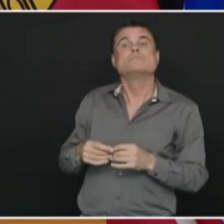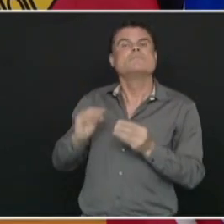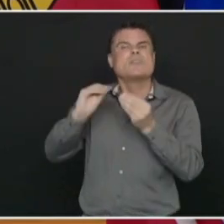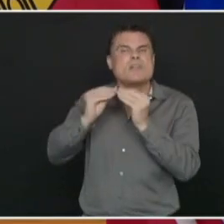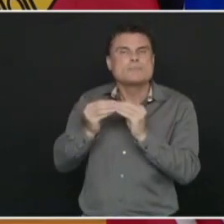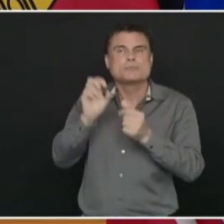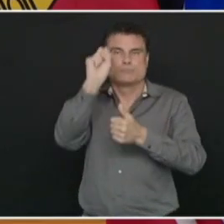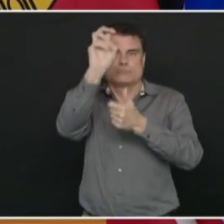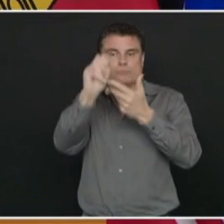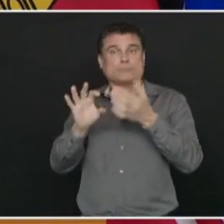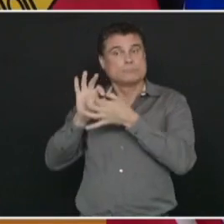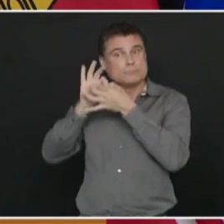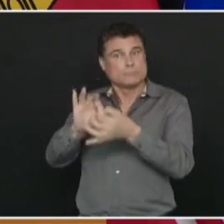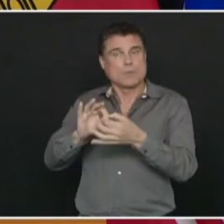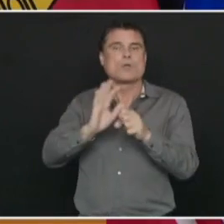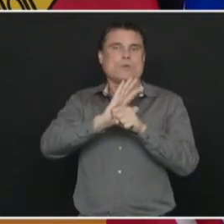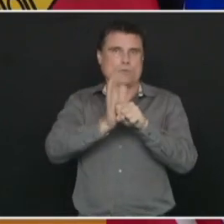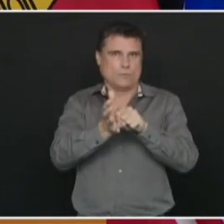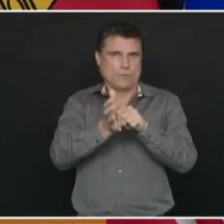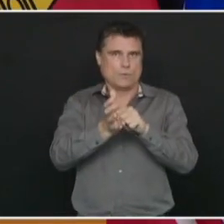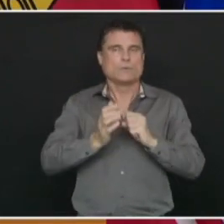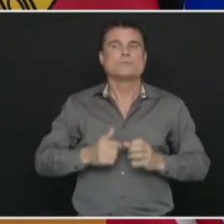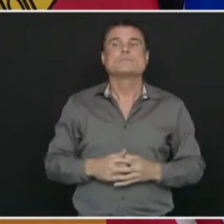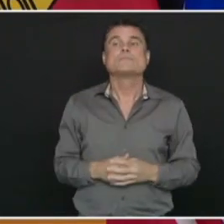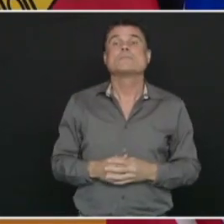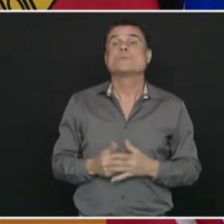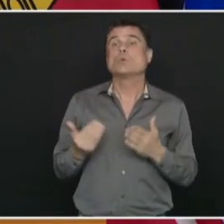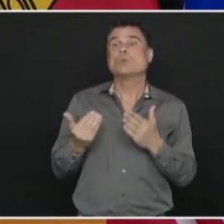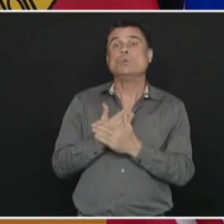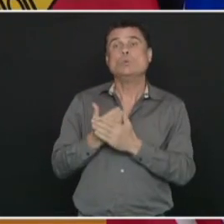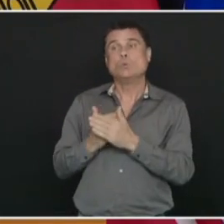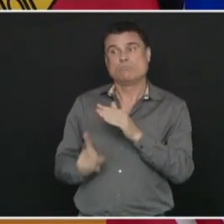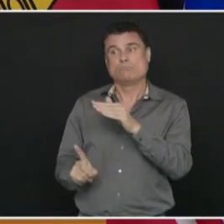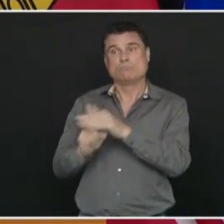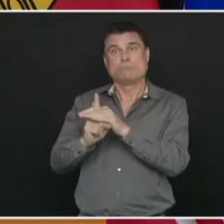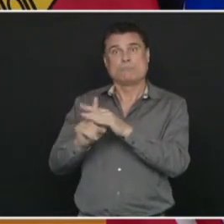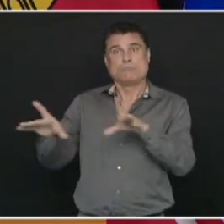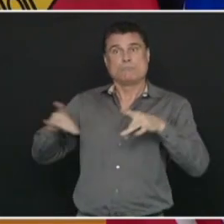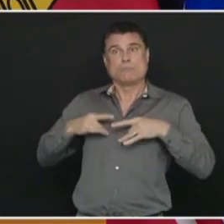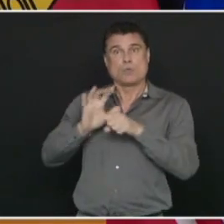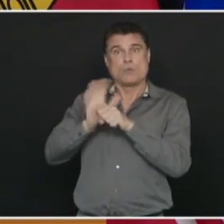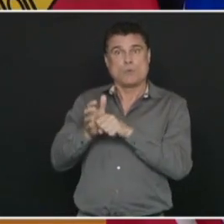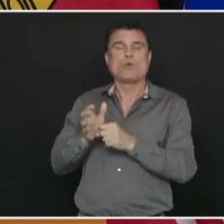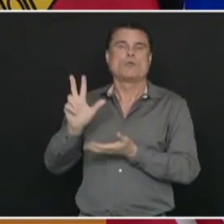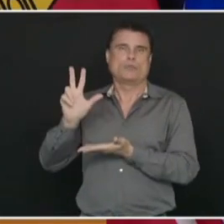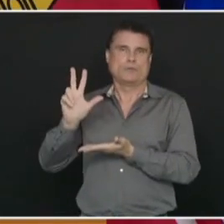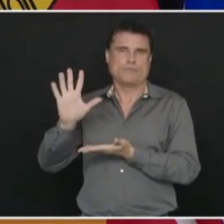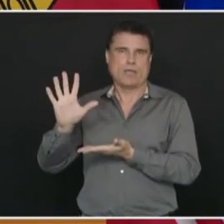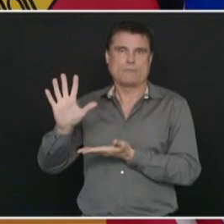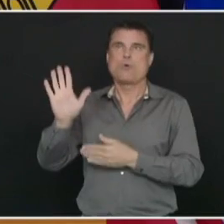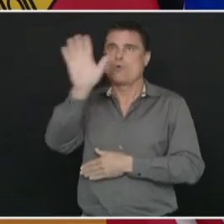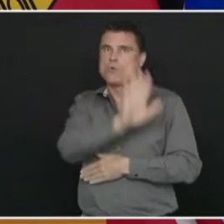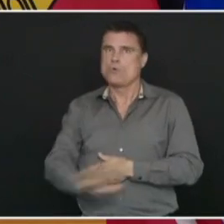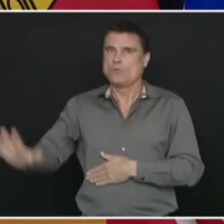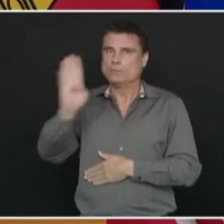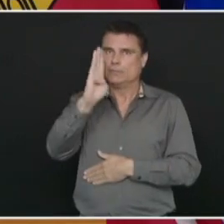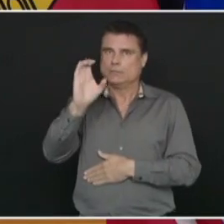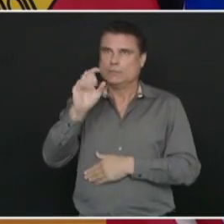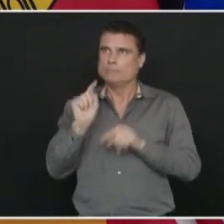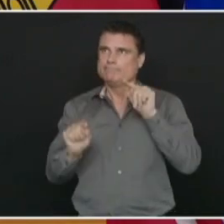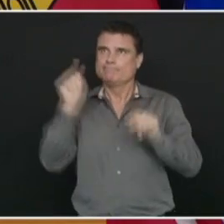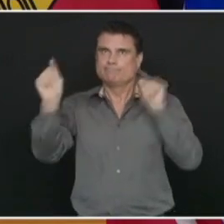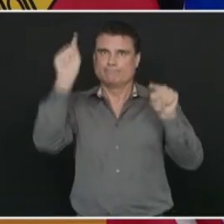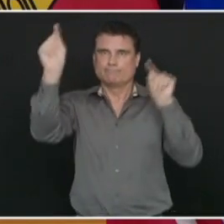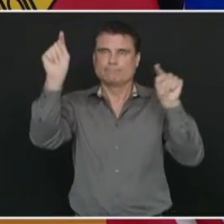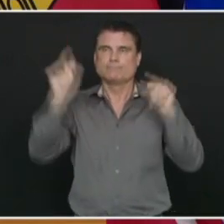people's lives, as we've had in the past. We also have an outbreak, as we reported